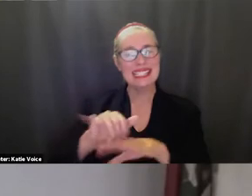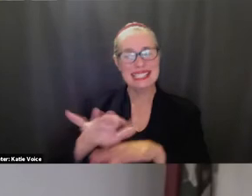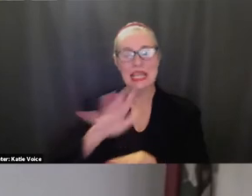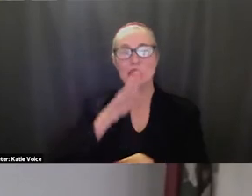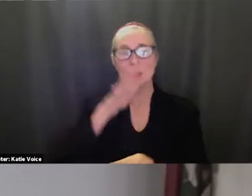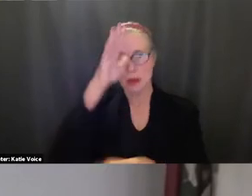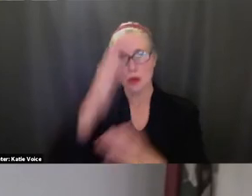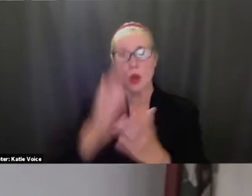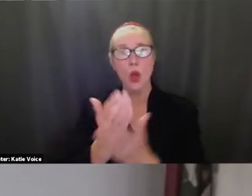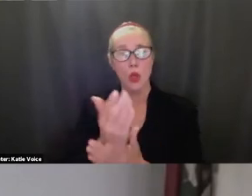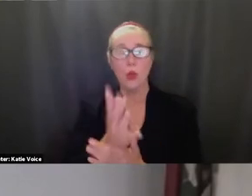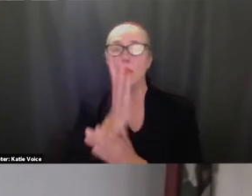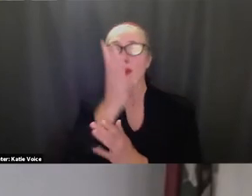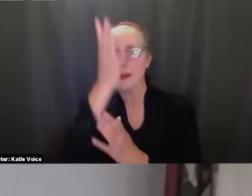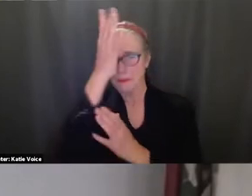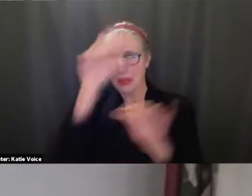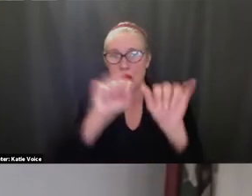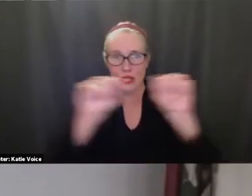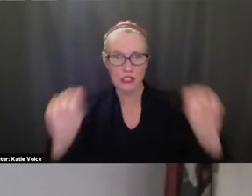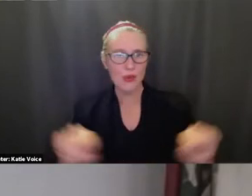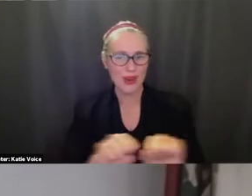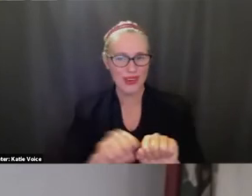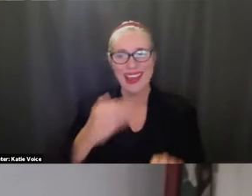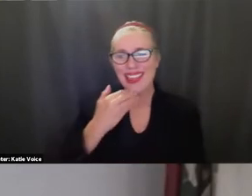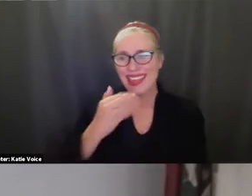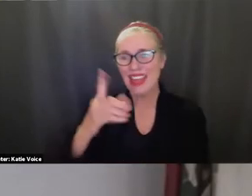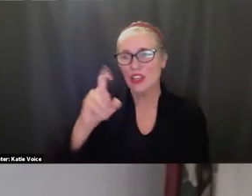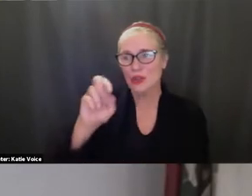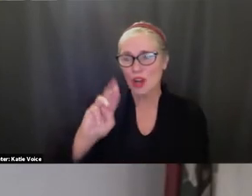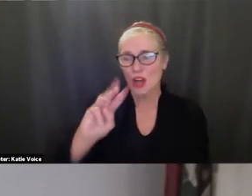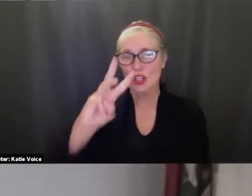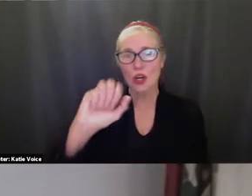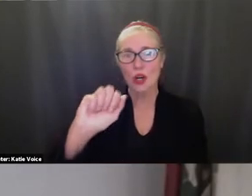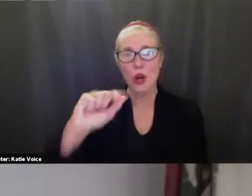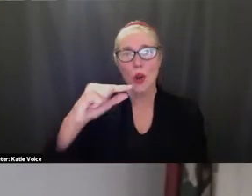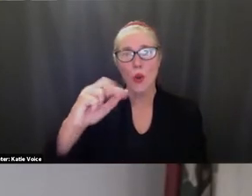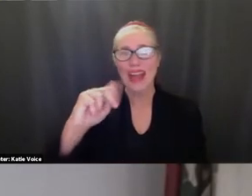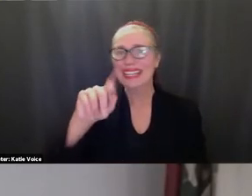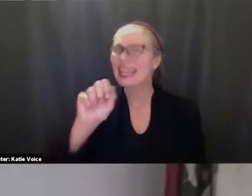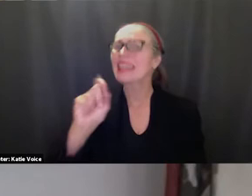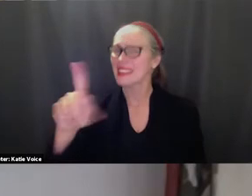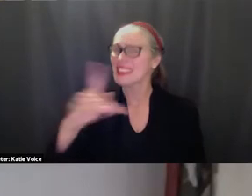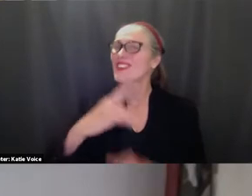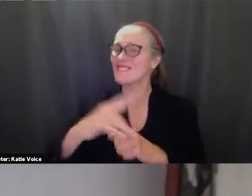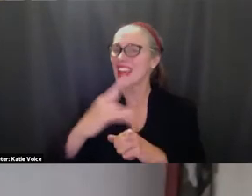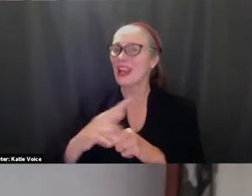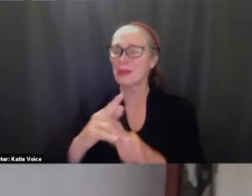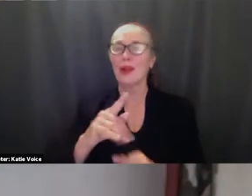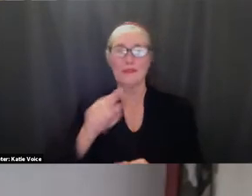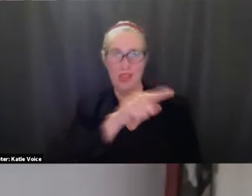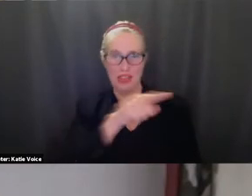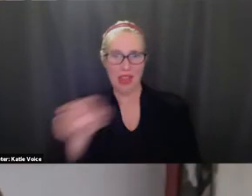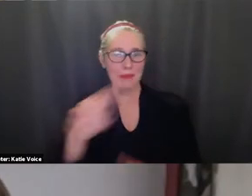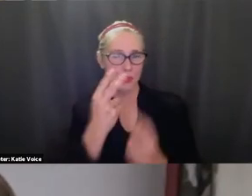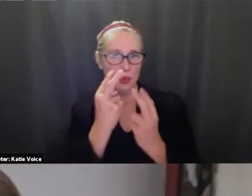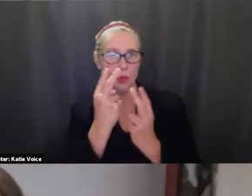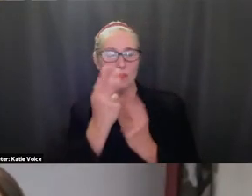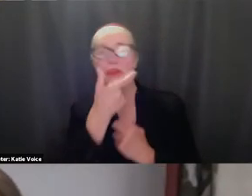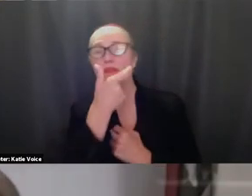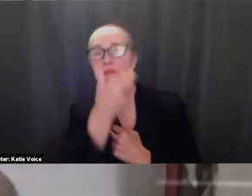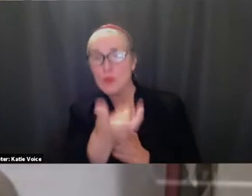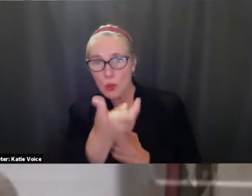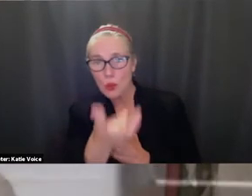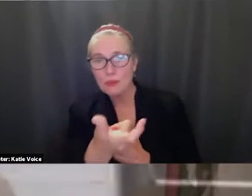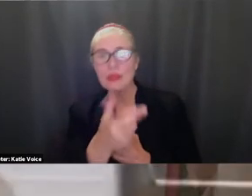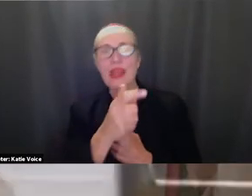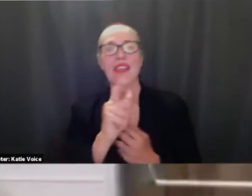square thank you dr wagner you can keep going but i just want to make sure people know this is also available for anyone to view great right and that is on our